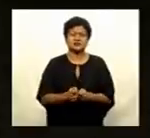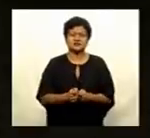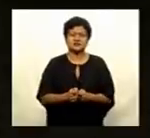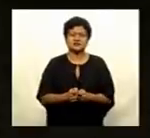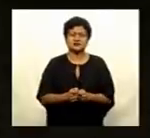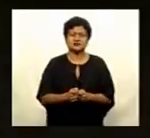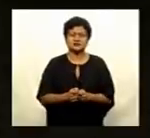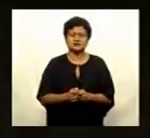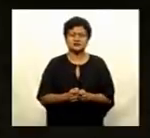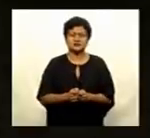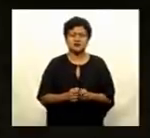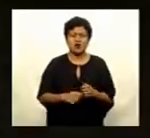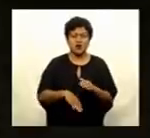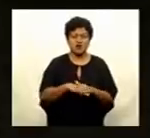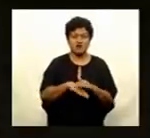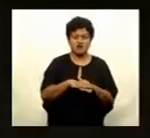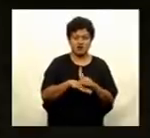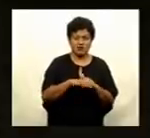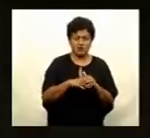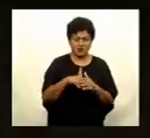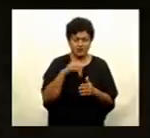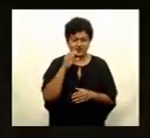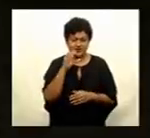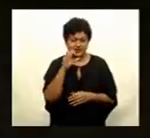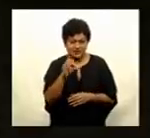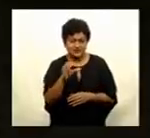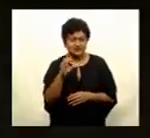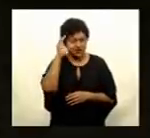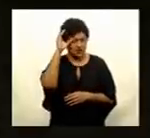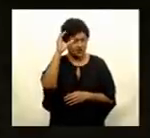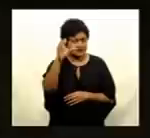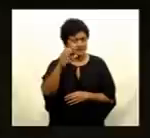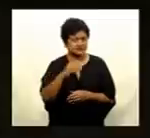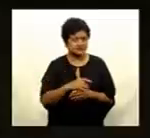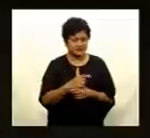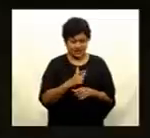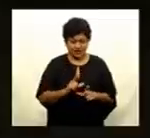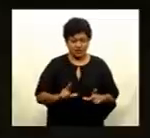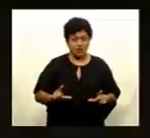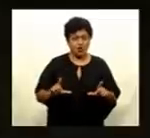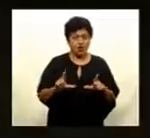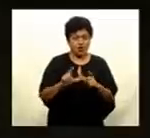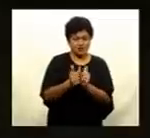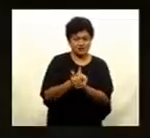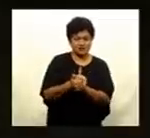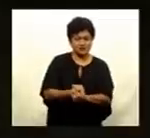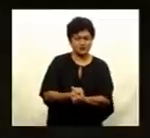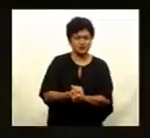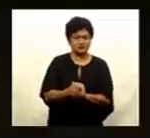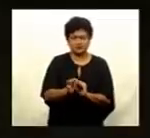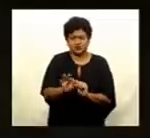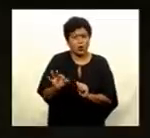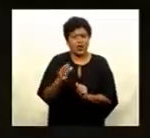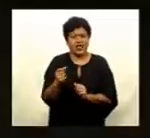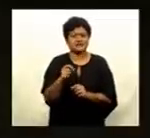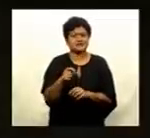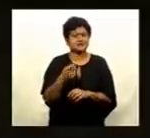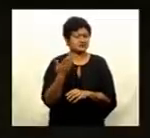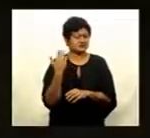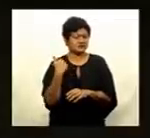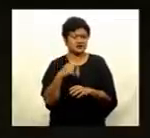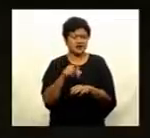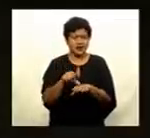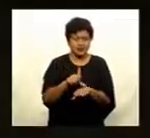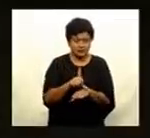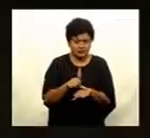least football fans around the country. Now, this is because we haven't had any local sports since April, and this craving for live